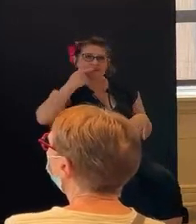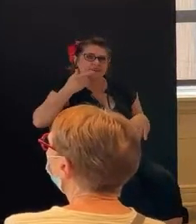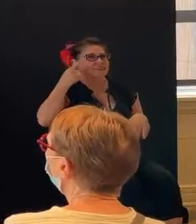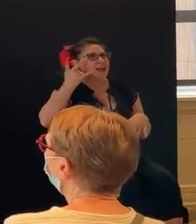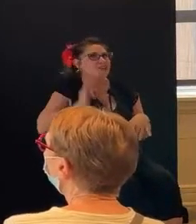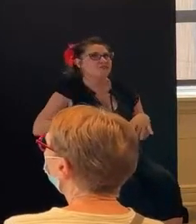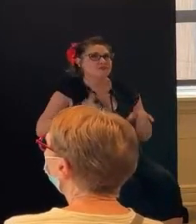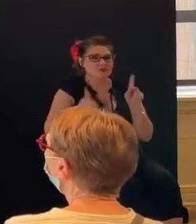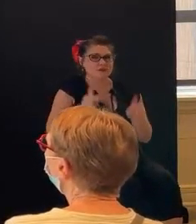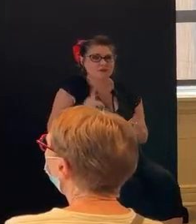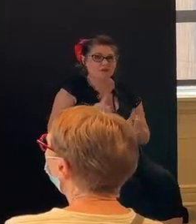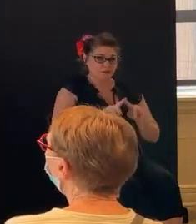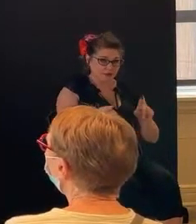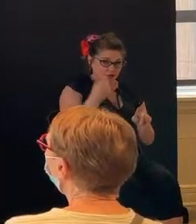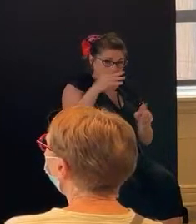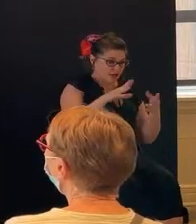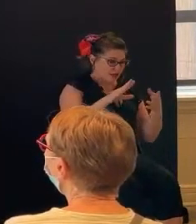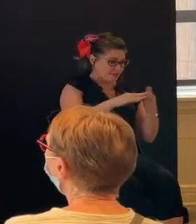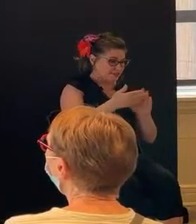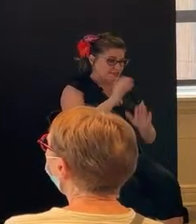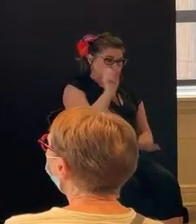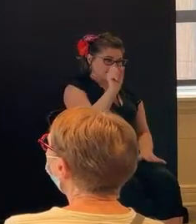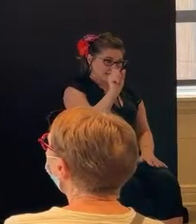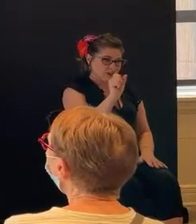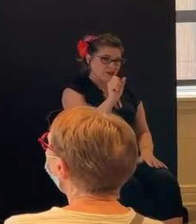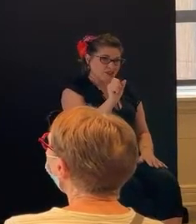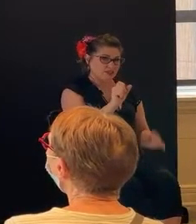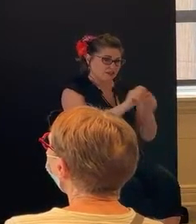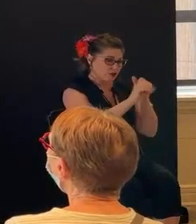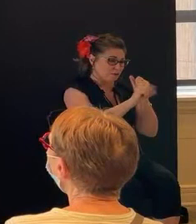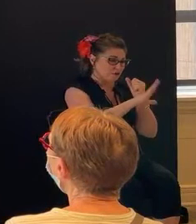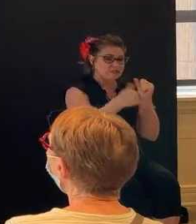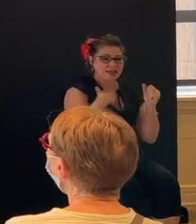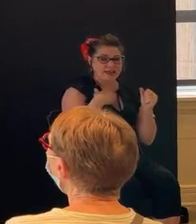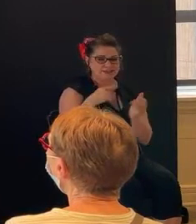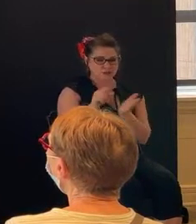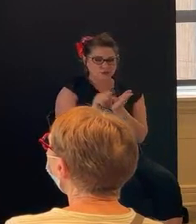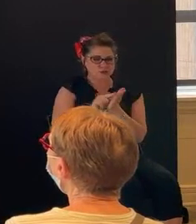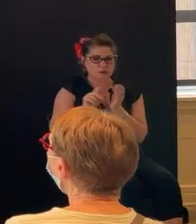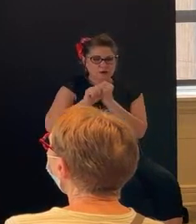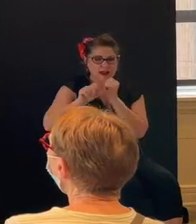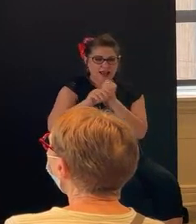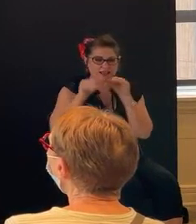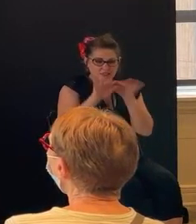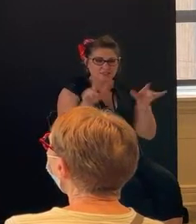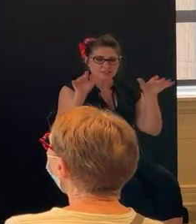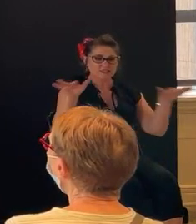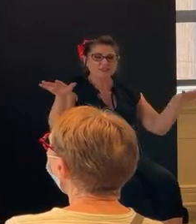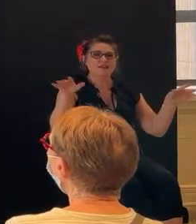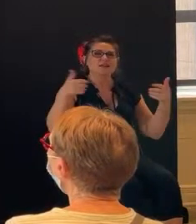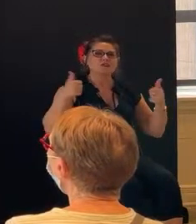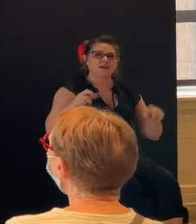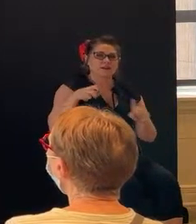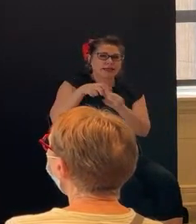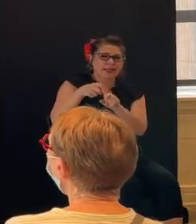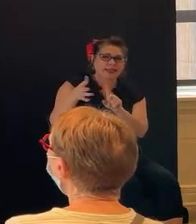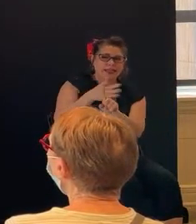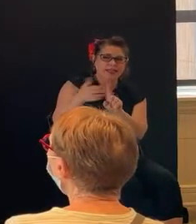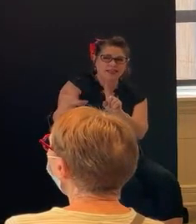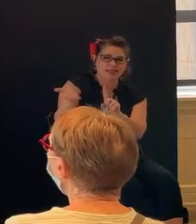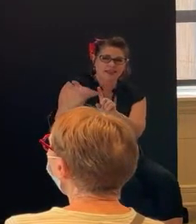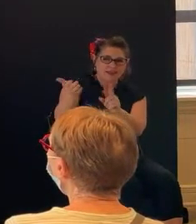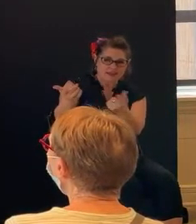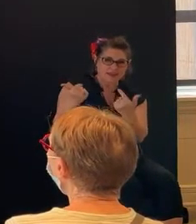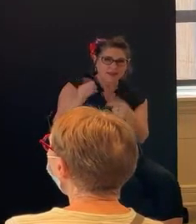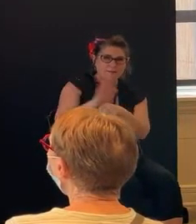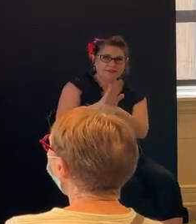of Seattle Chamber of Commerce used to actually run ads in newspapers all over the country trying to lure businesses to come here. And they